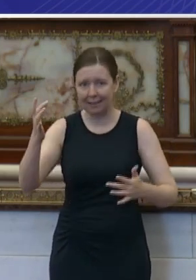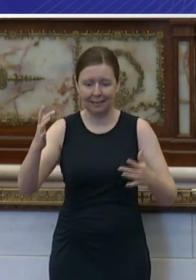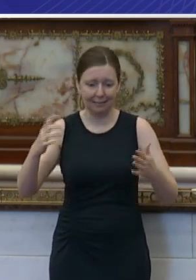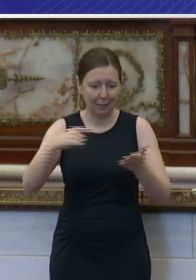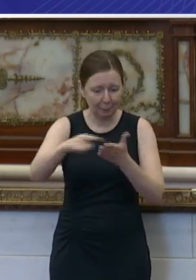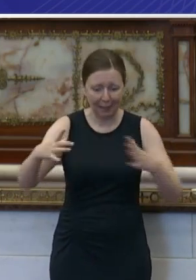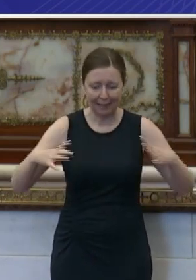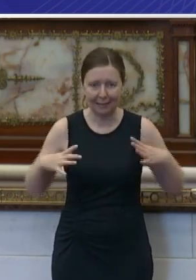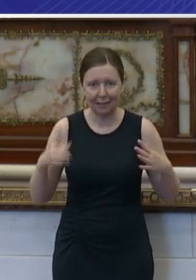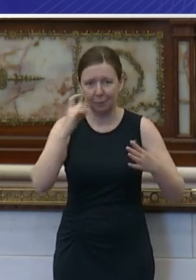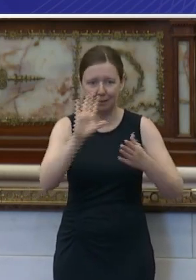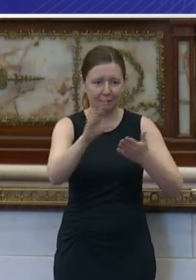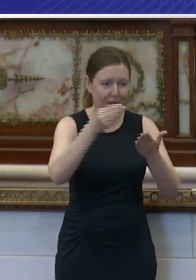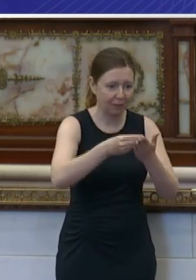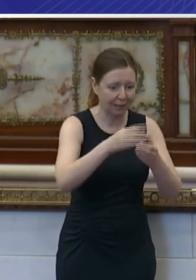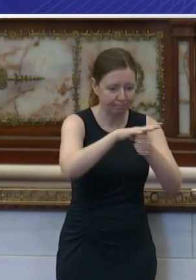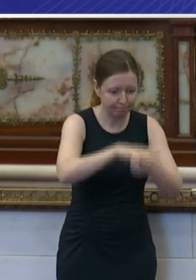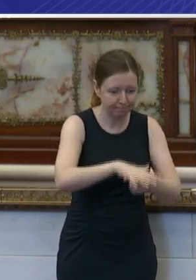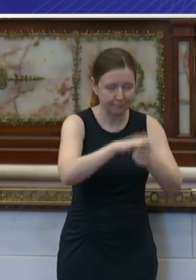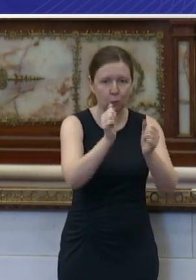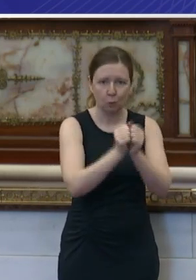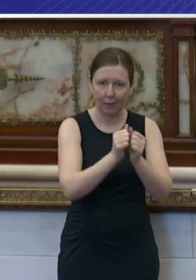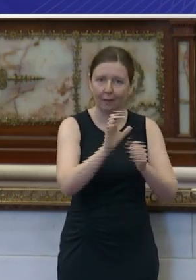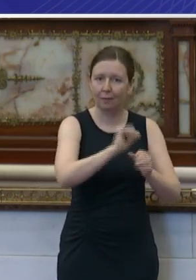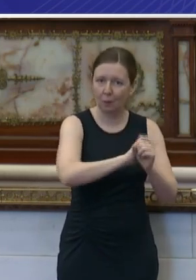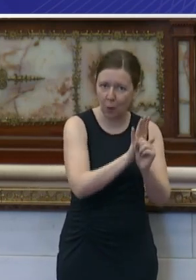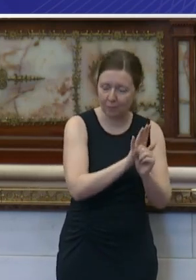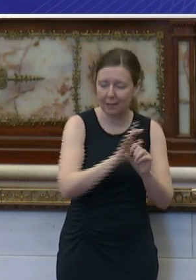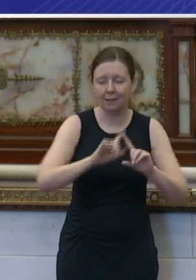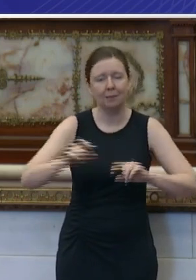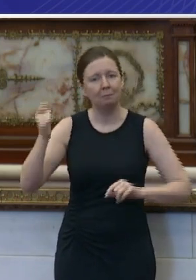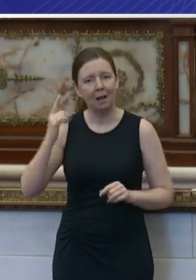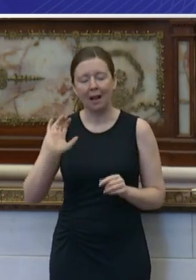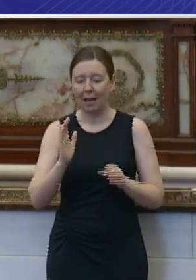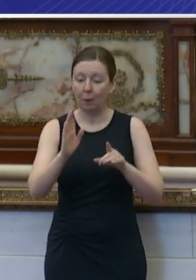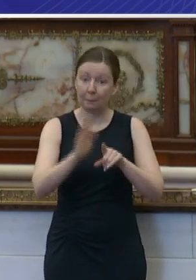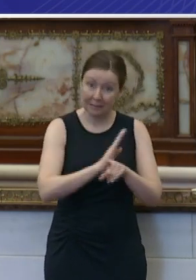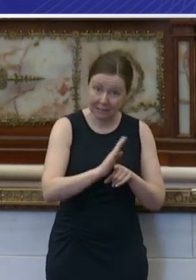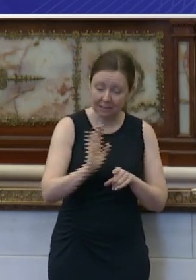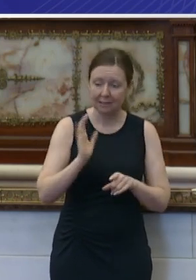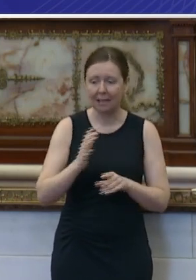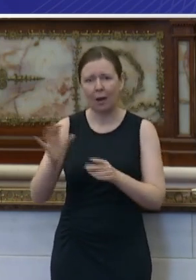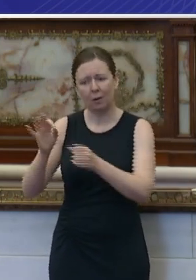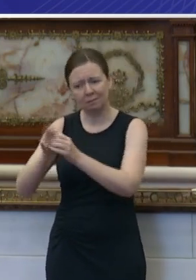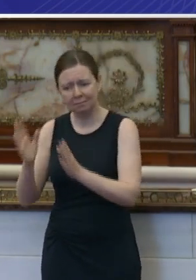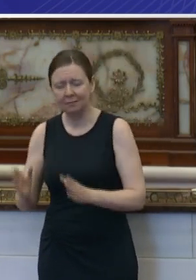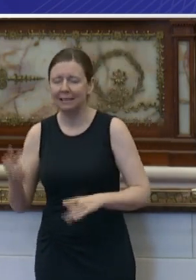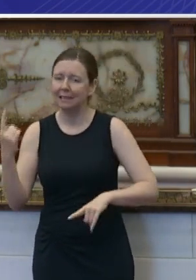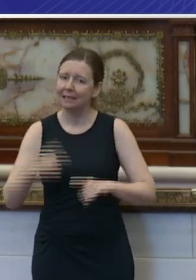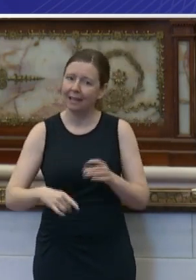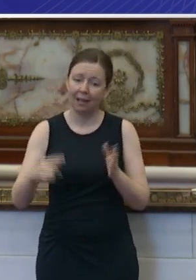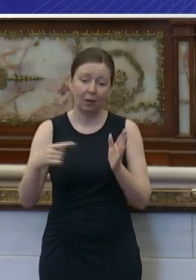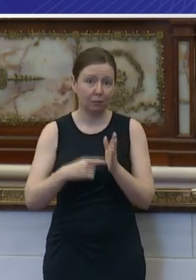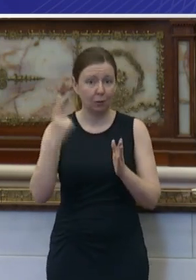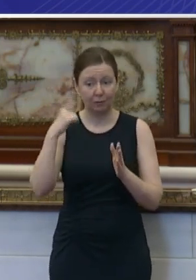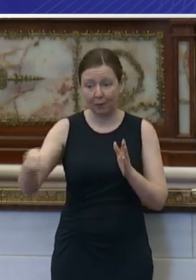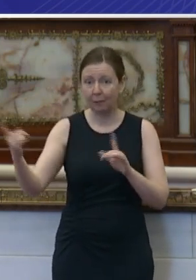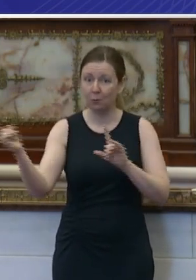employees because of the financial strain of COVID-19, our businesses and our constituents cannot afford for workers to come to work